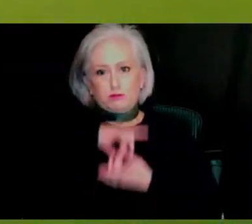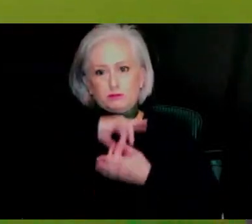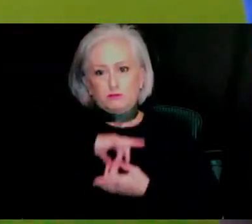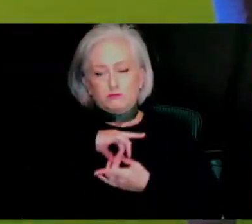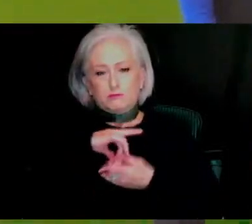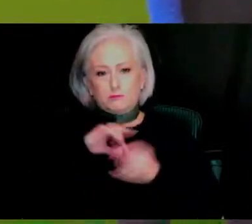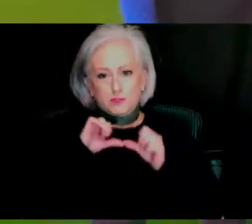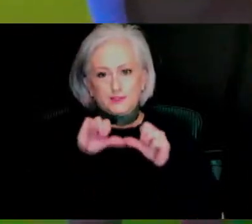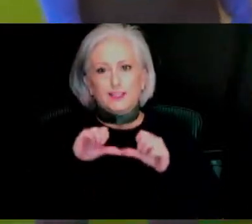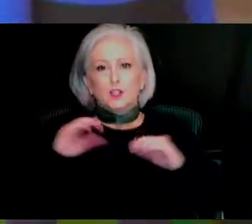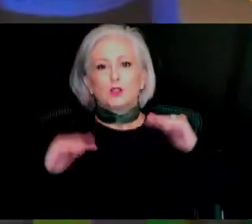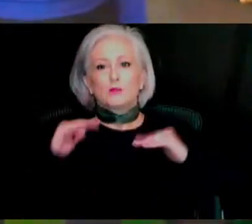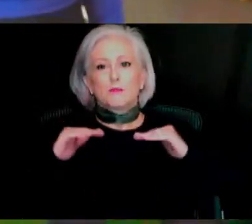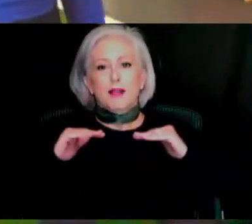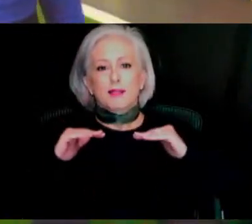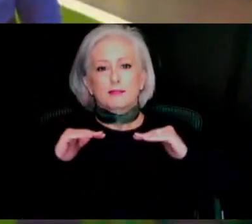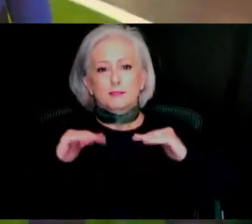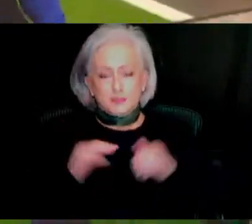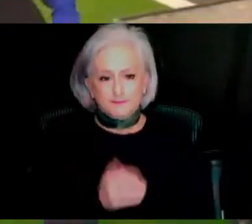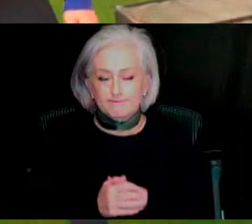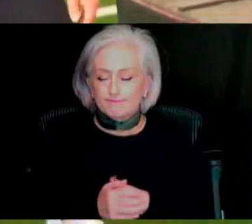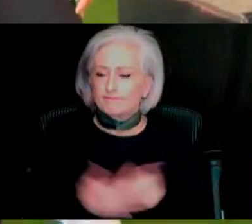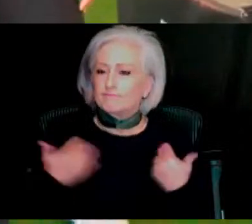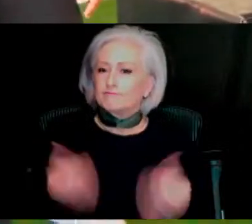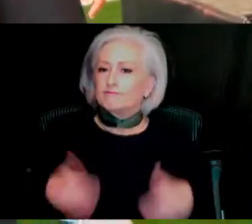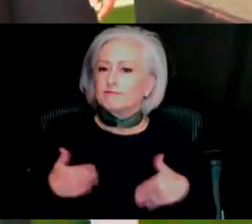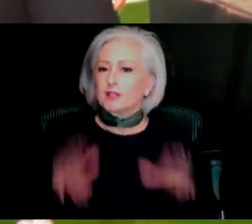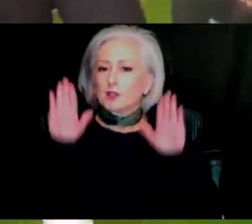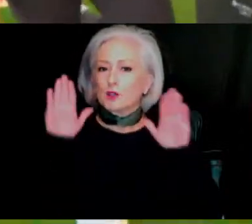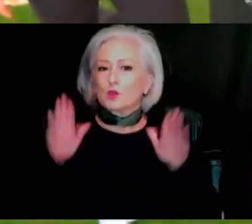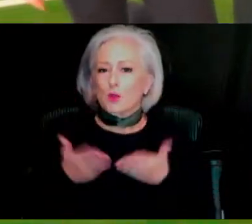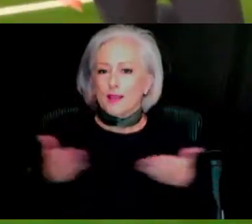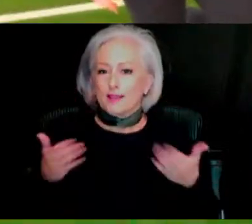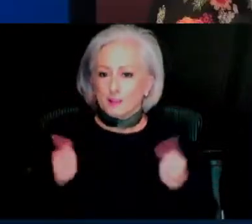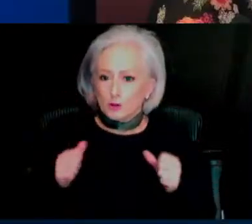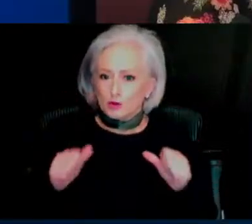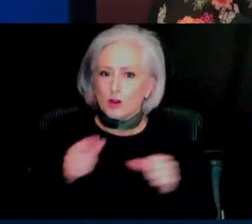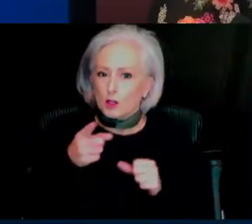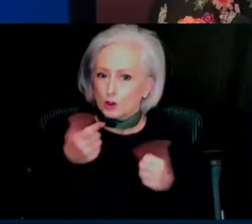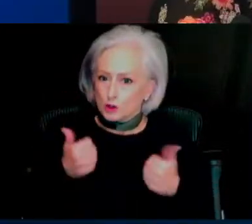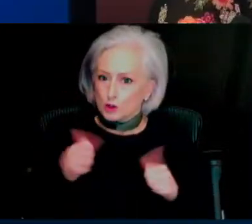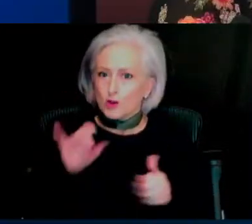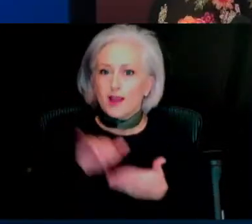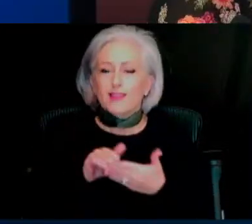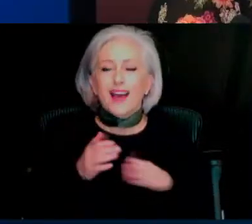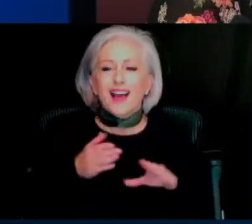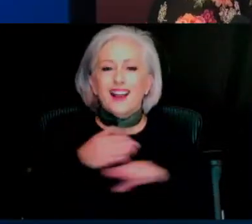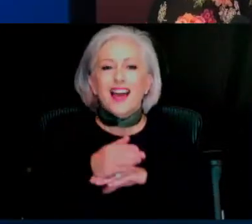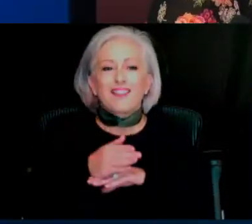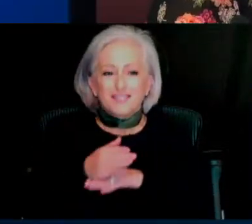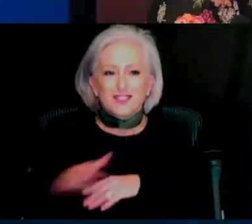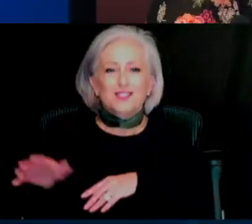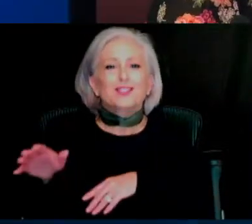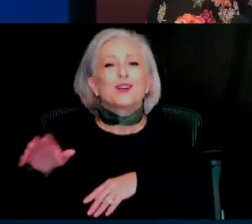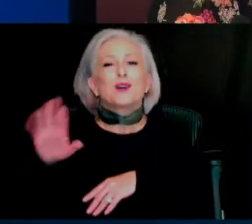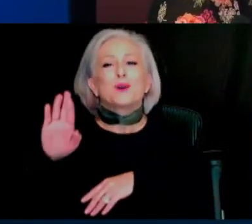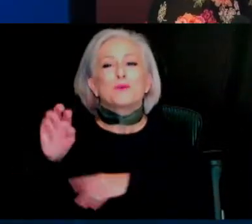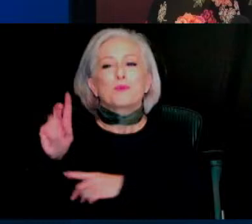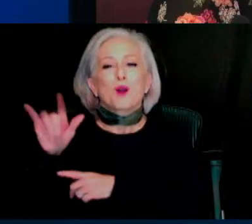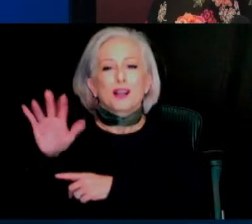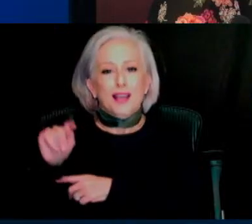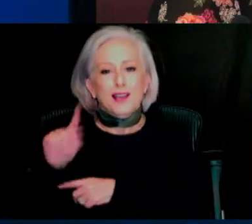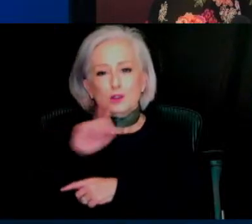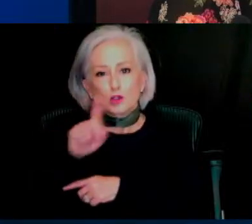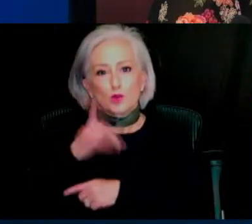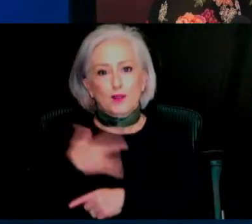That's a great thing to try. You guys should try this after the broadcast. You really do feel it all the way up your core when you just stand